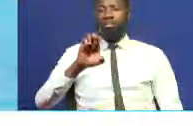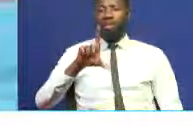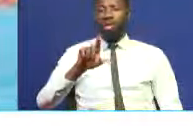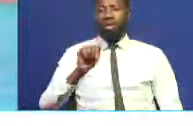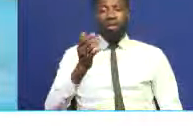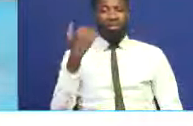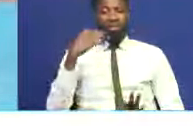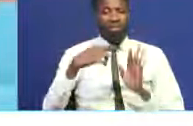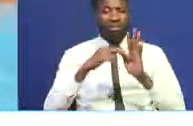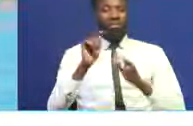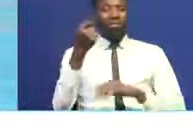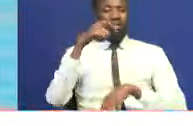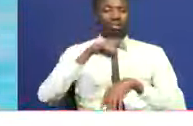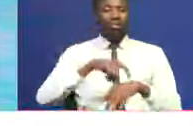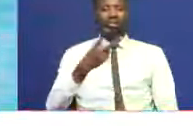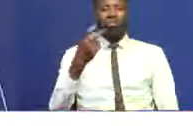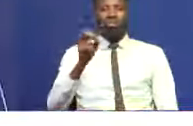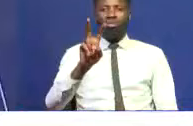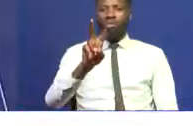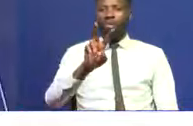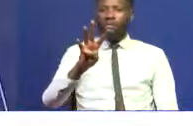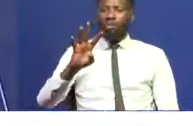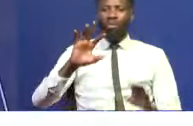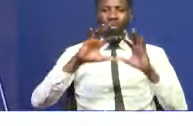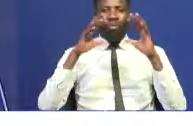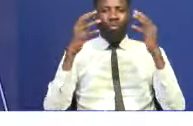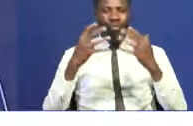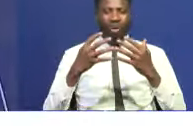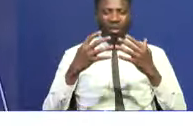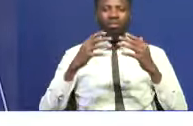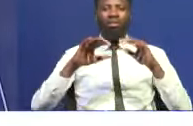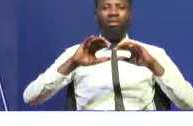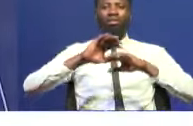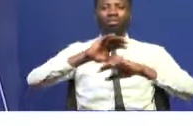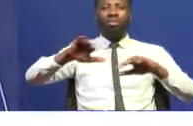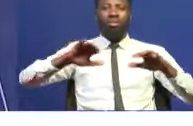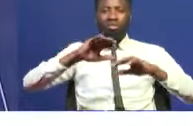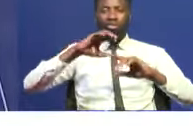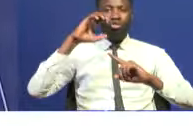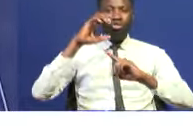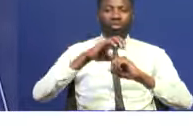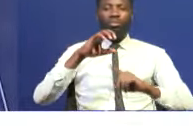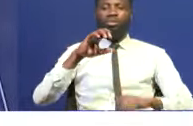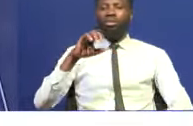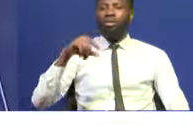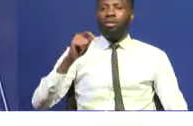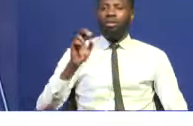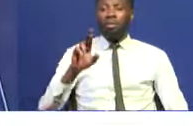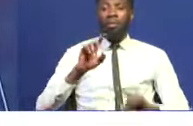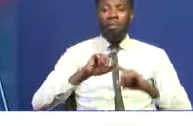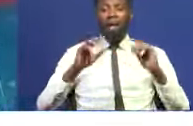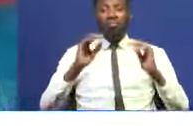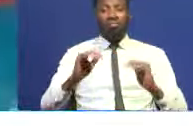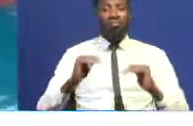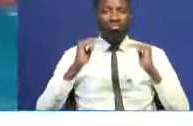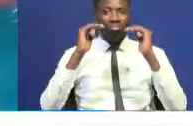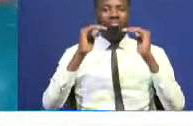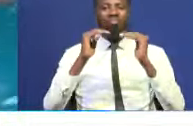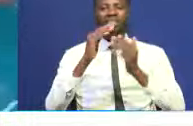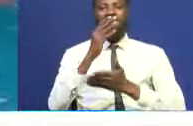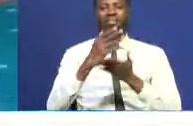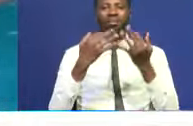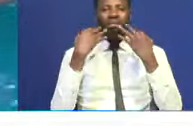the 2024 World Aquatics Championship in Qatar, but did not qualify into the semi-finals. During the